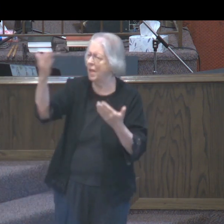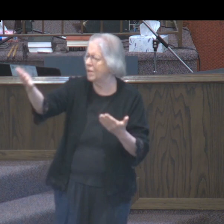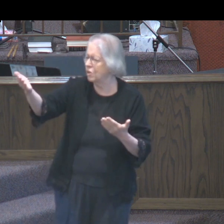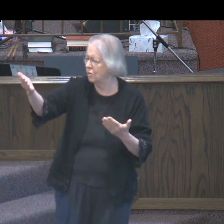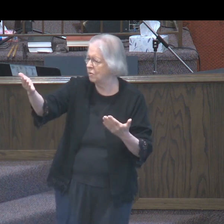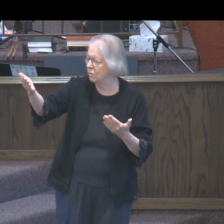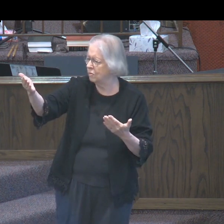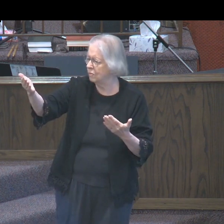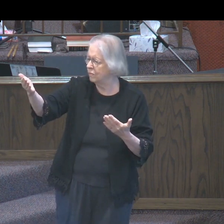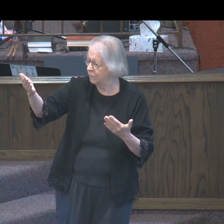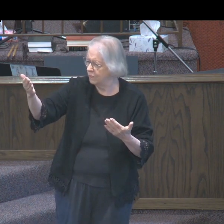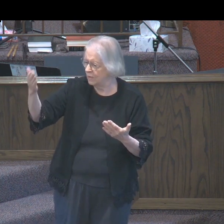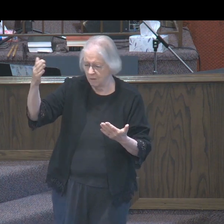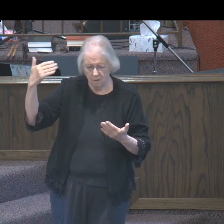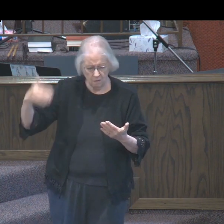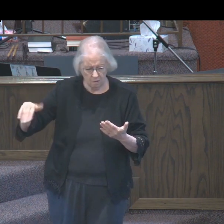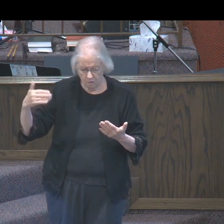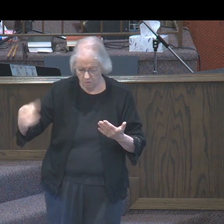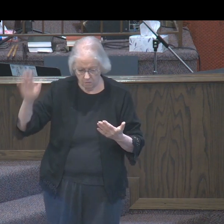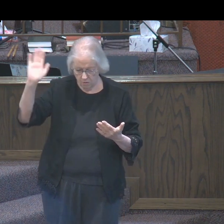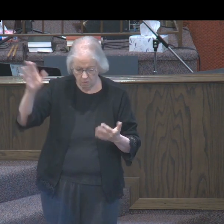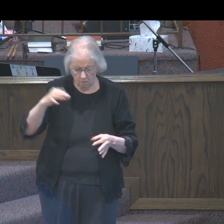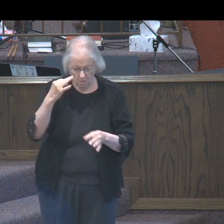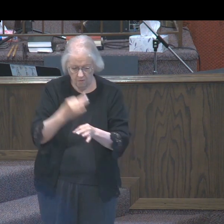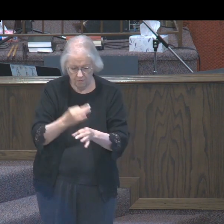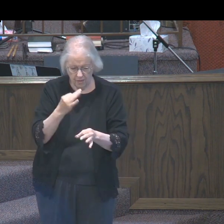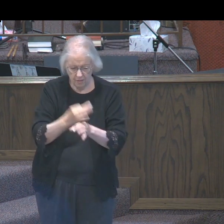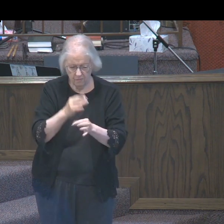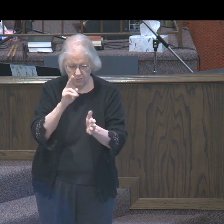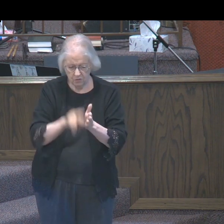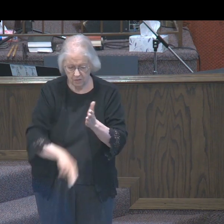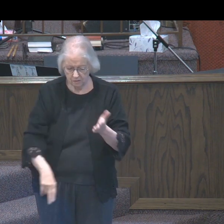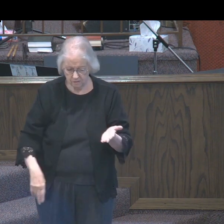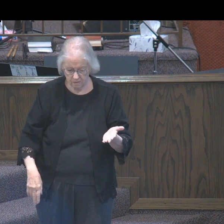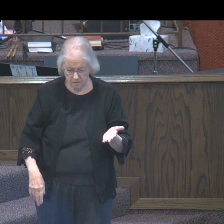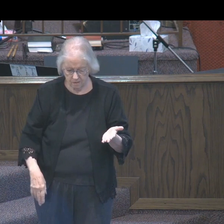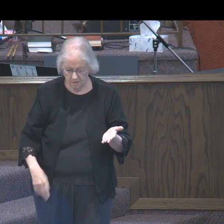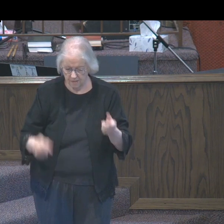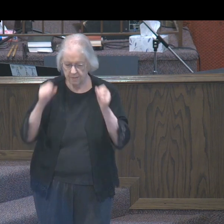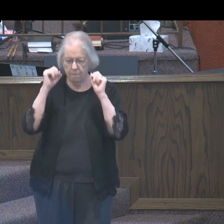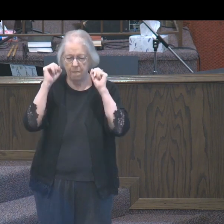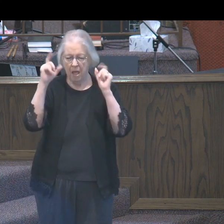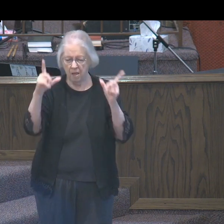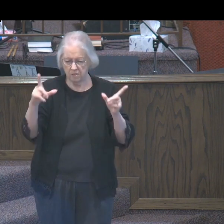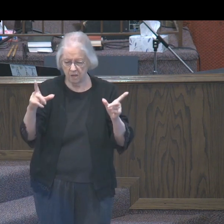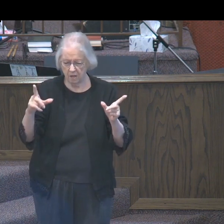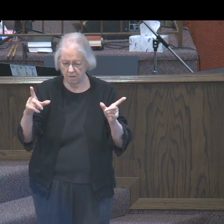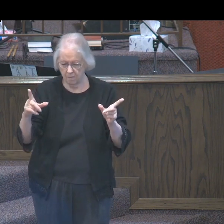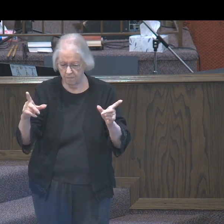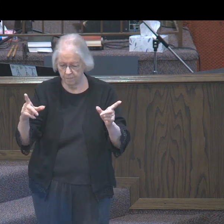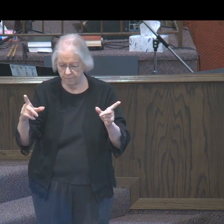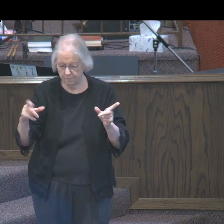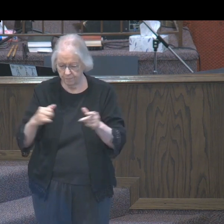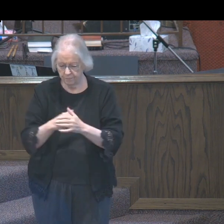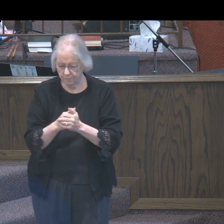draw on your faithfulness every day, Lord. Lord, I thank you for this church. I thank you for the folks that are here. Thank you for